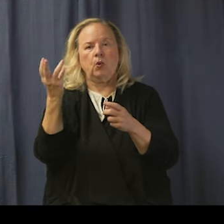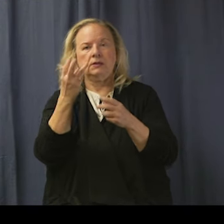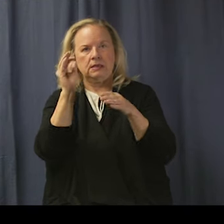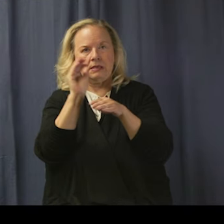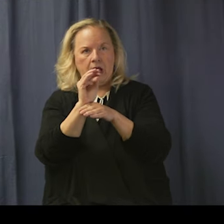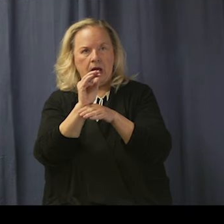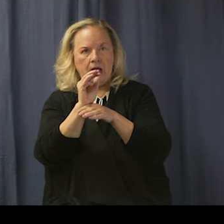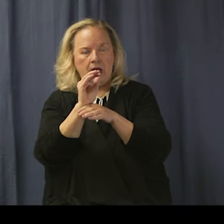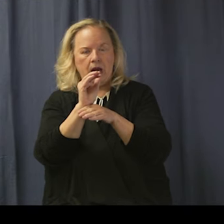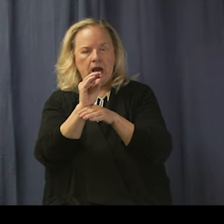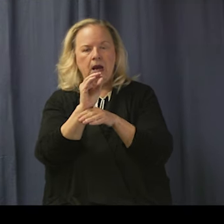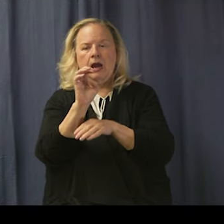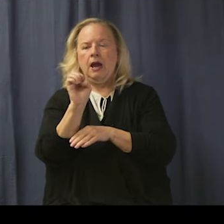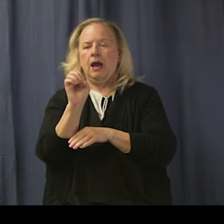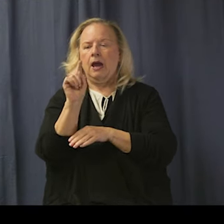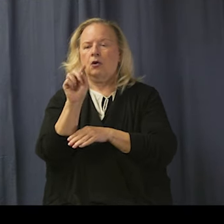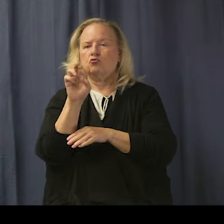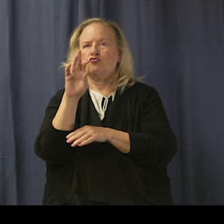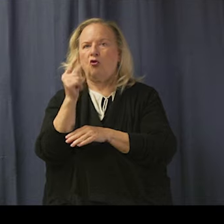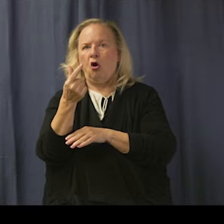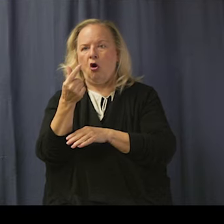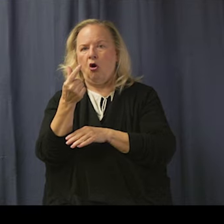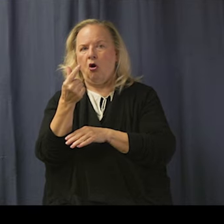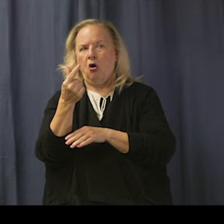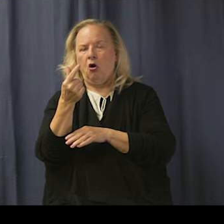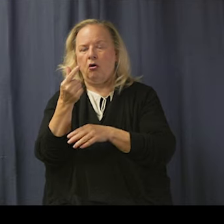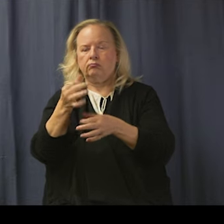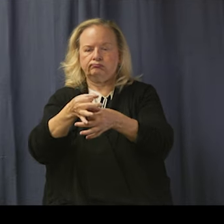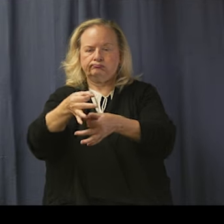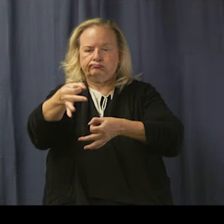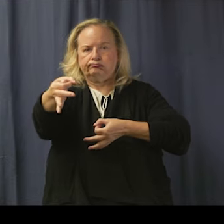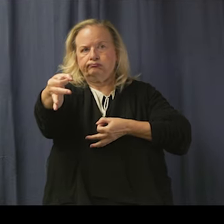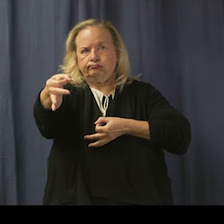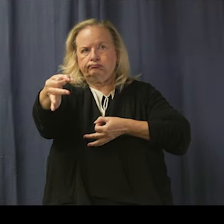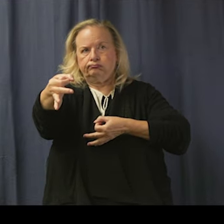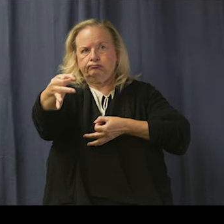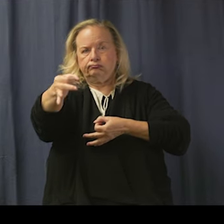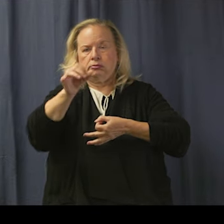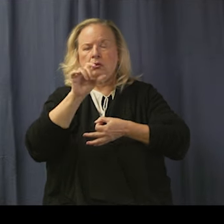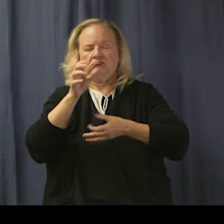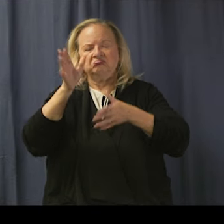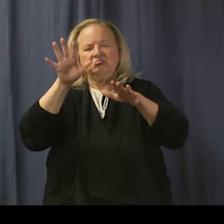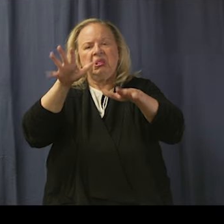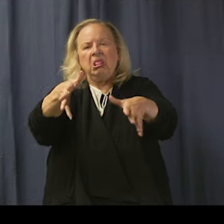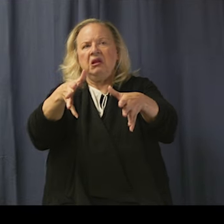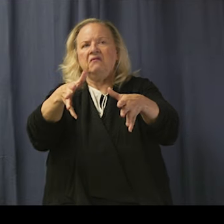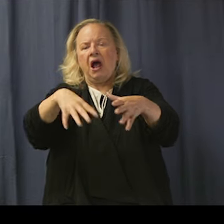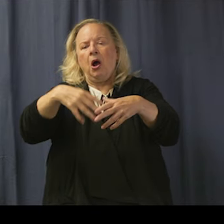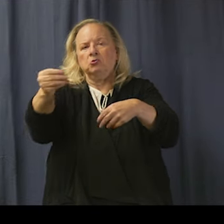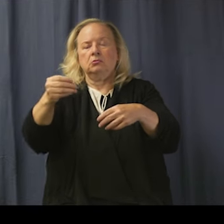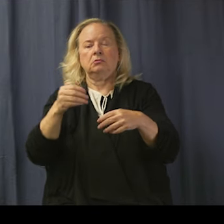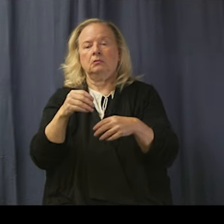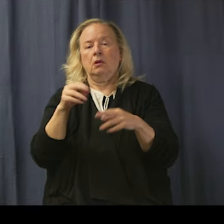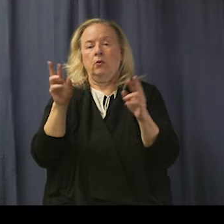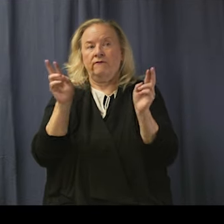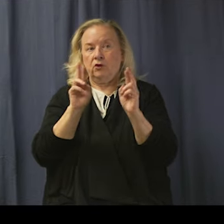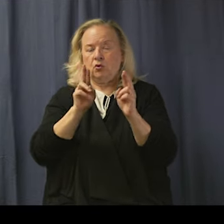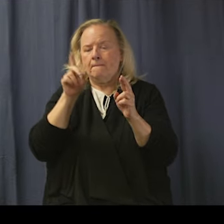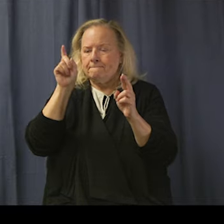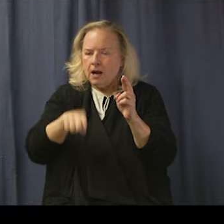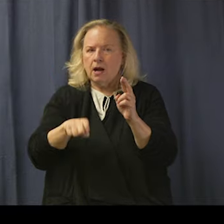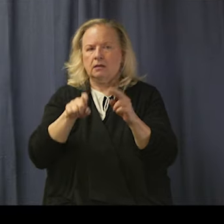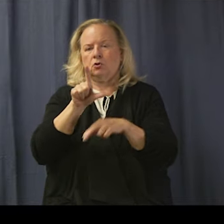up. But your etrogs stay on the counter. The lulavs have to go in the refrigerator. So keep the